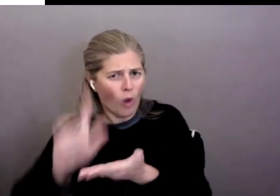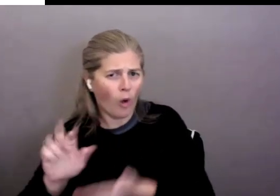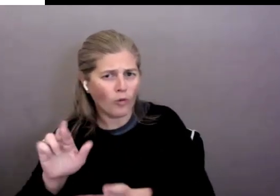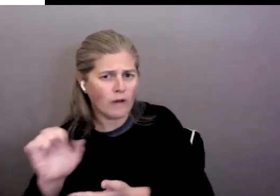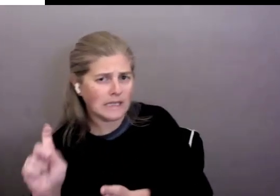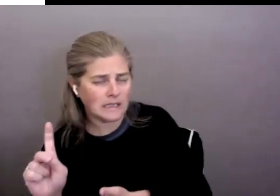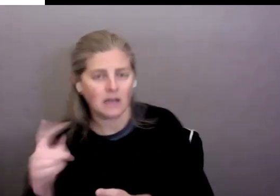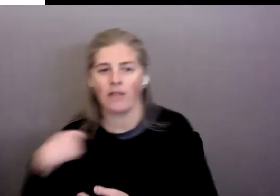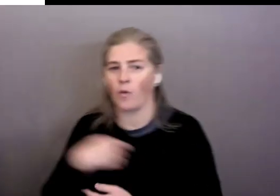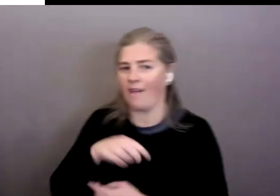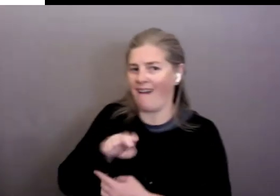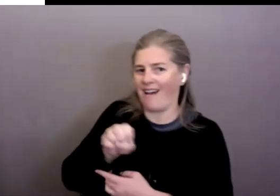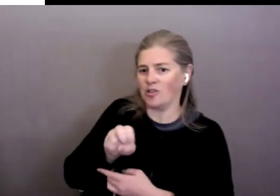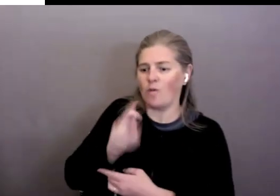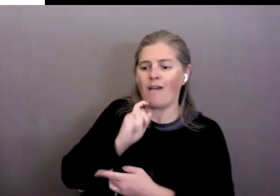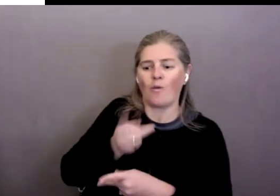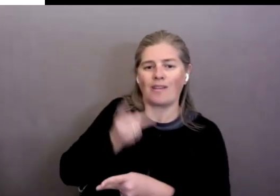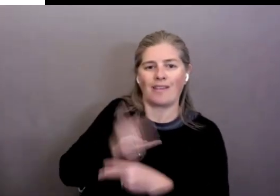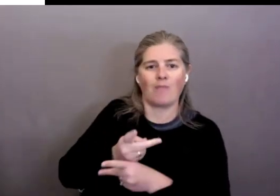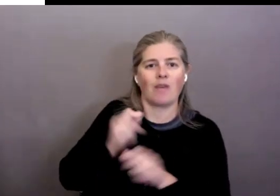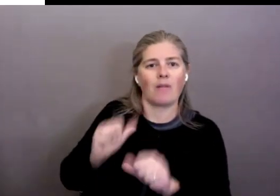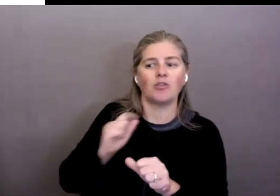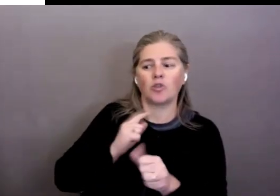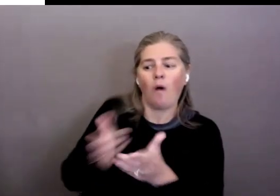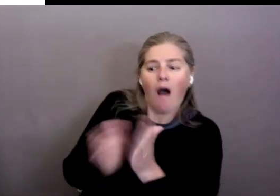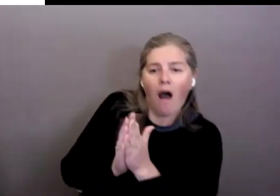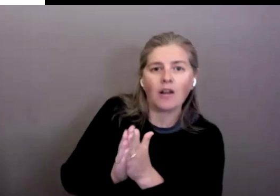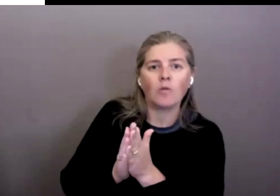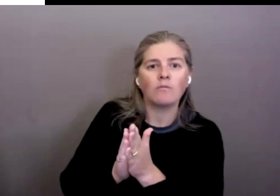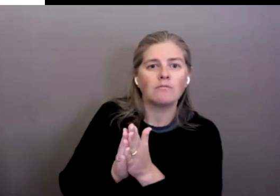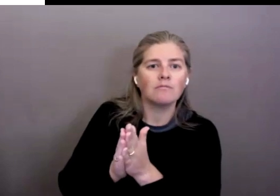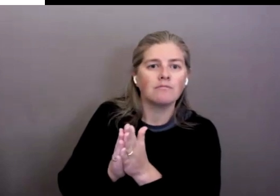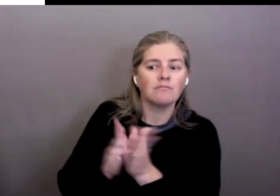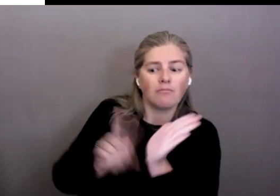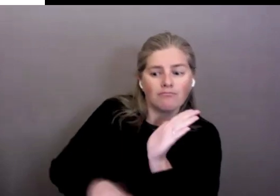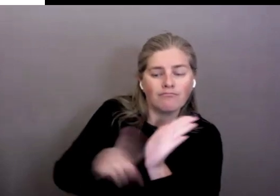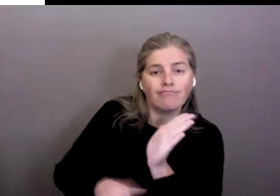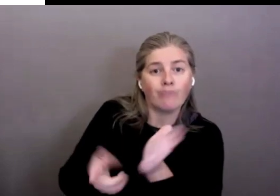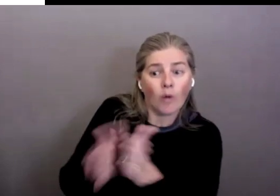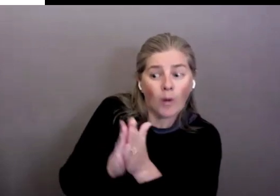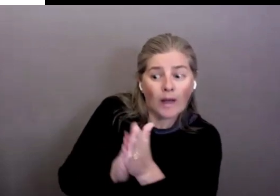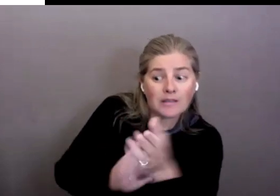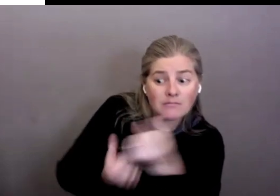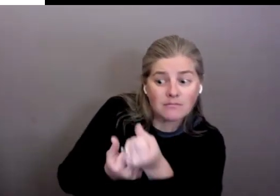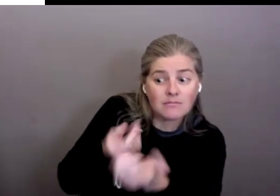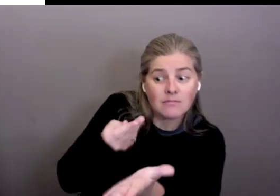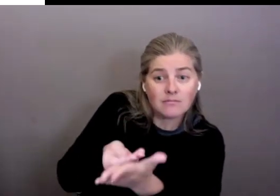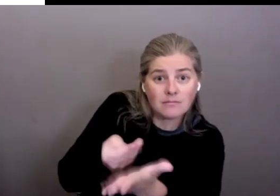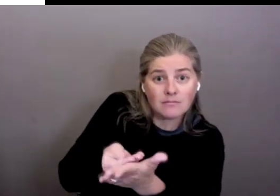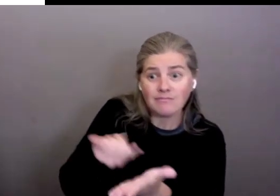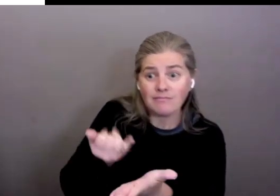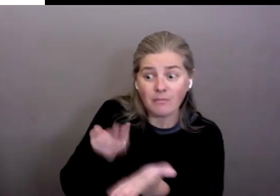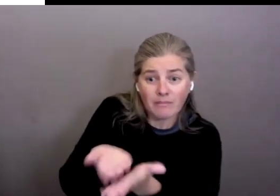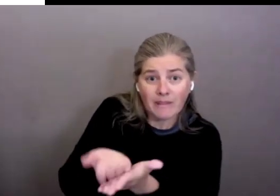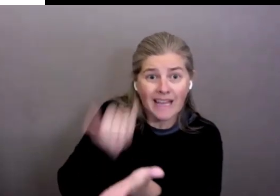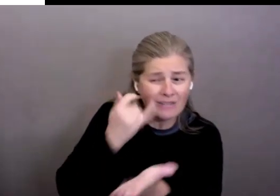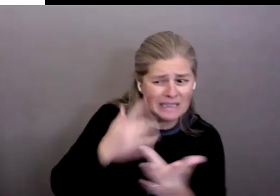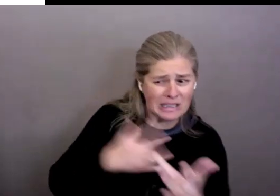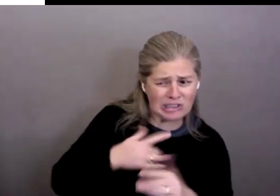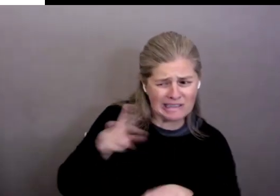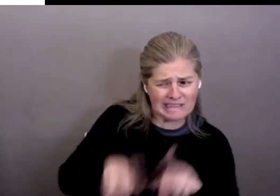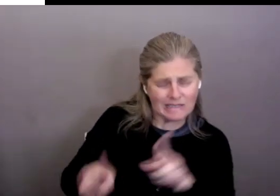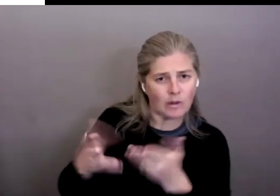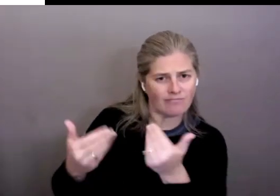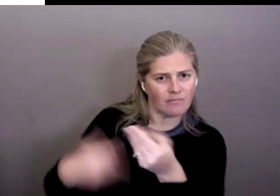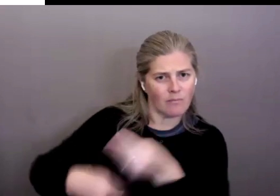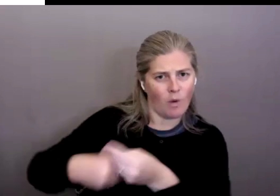also always retains the ability to audit or request supporting documentation if concerns arise. In addition to categorical approval,